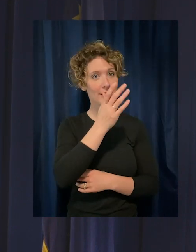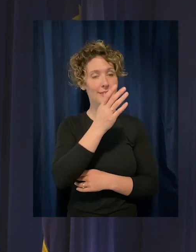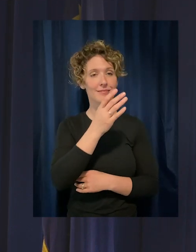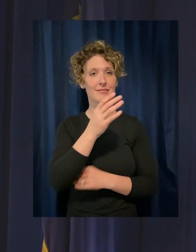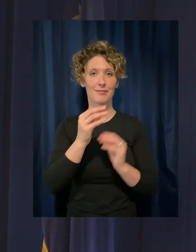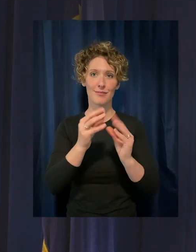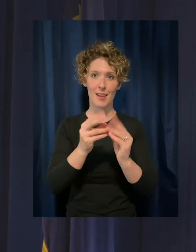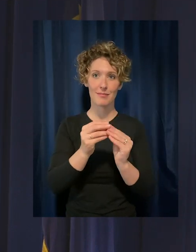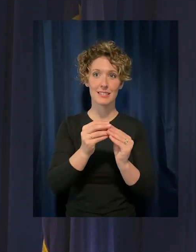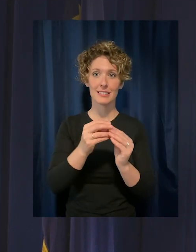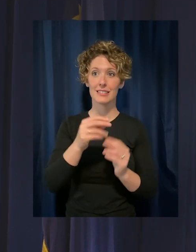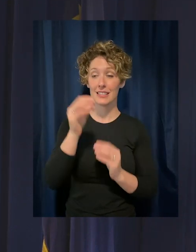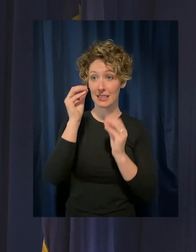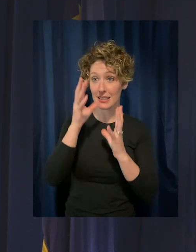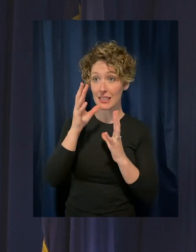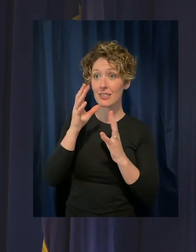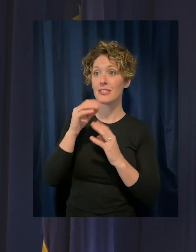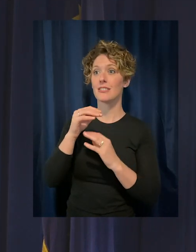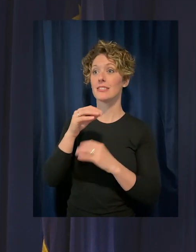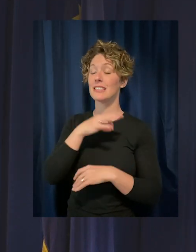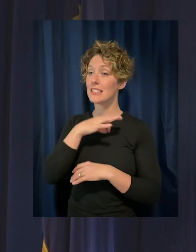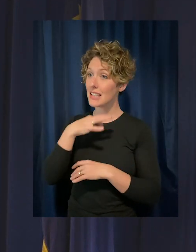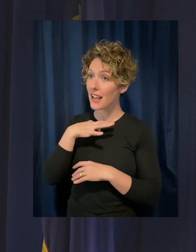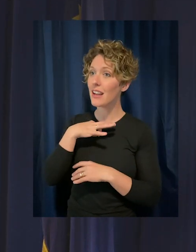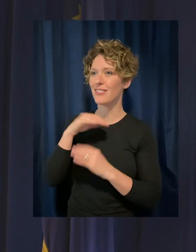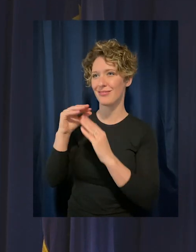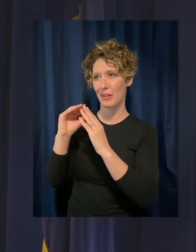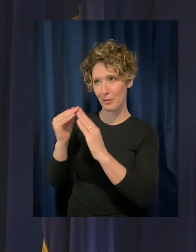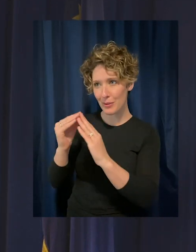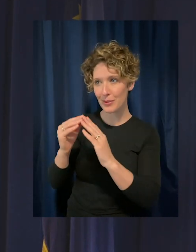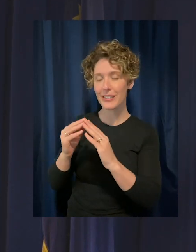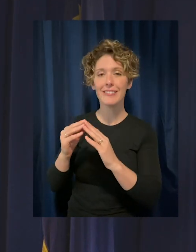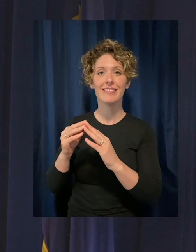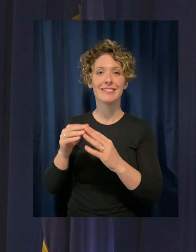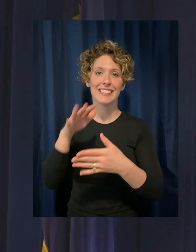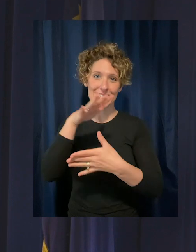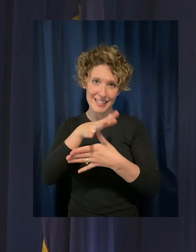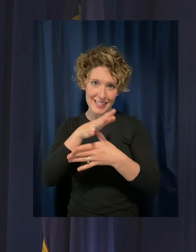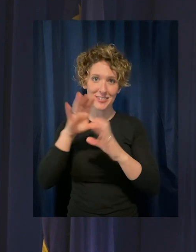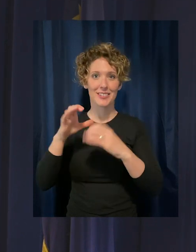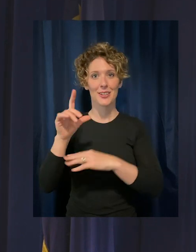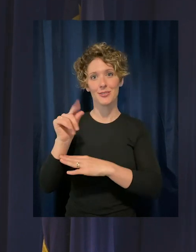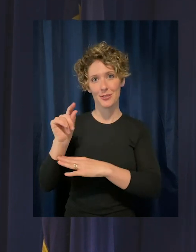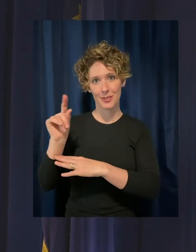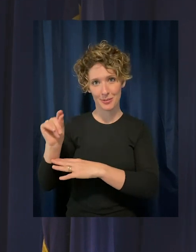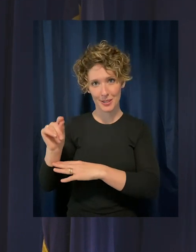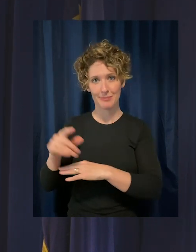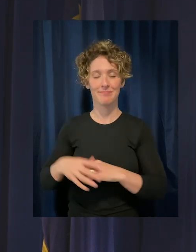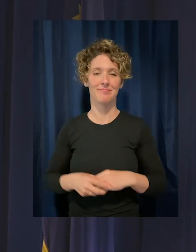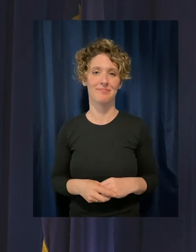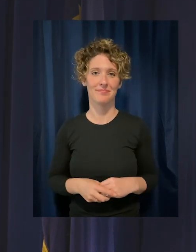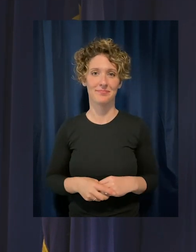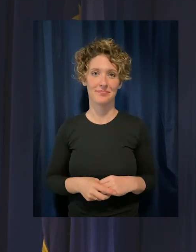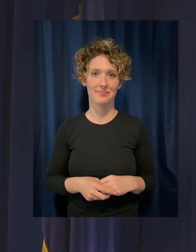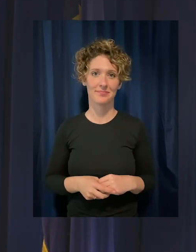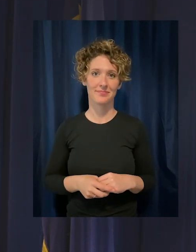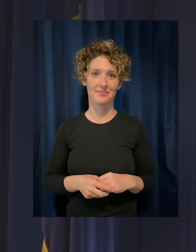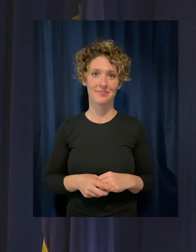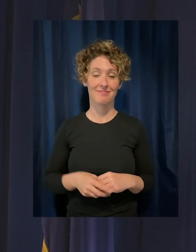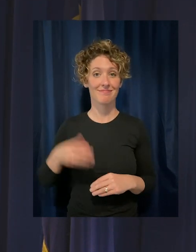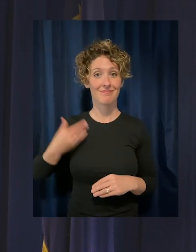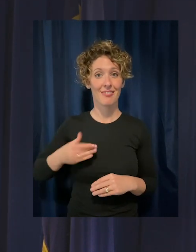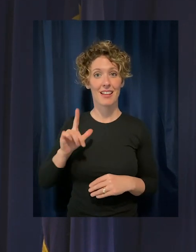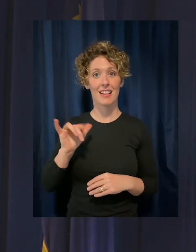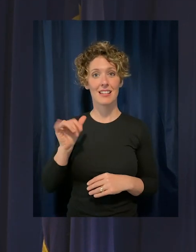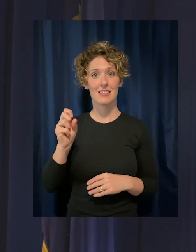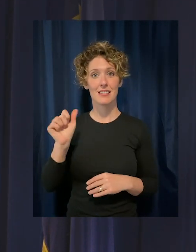grandparents, families, teachers, staff, community members, and our seniors, the class of 2020. I am